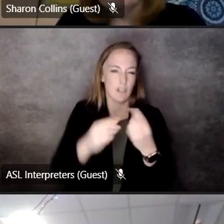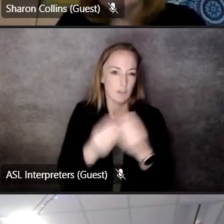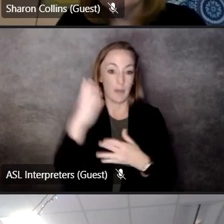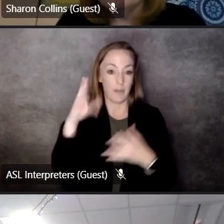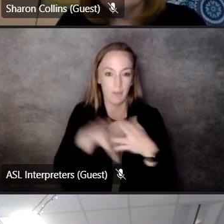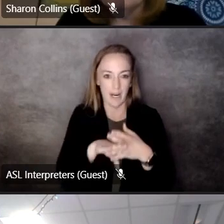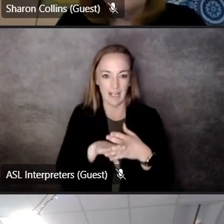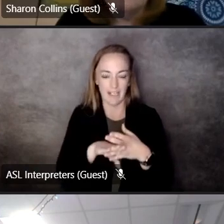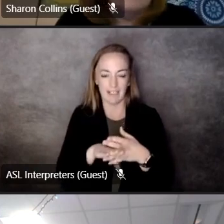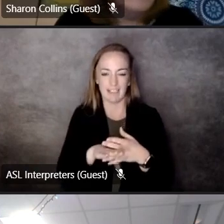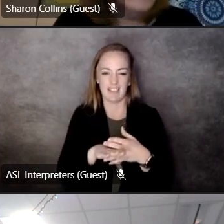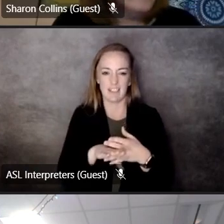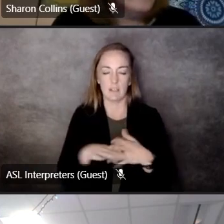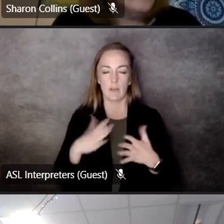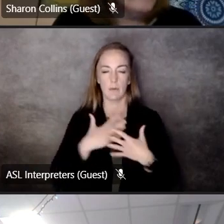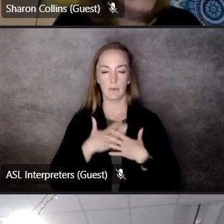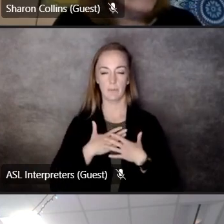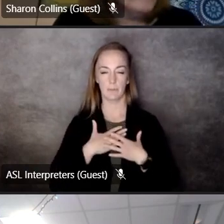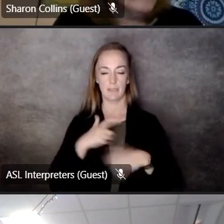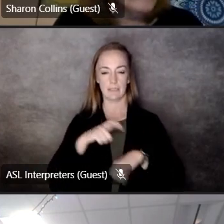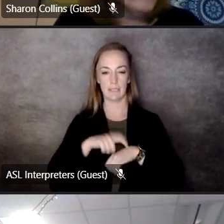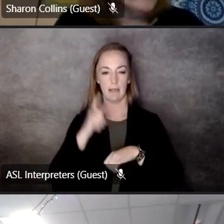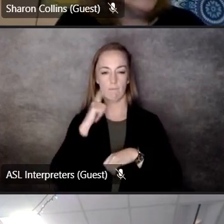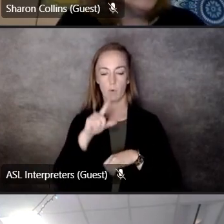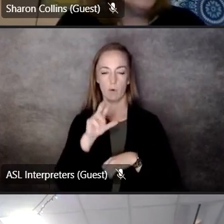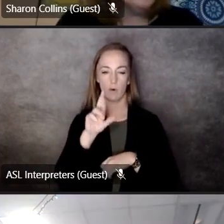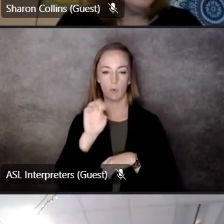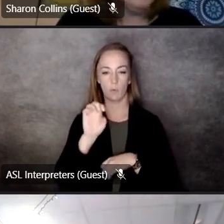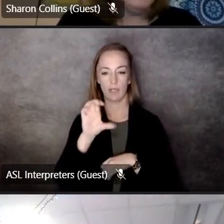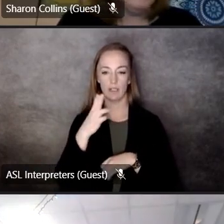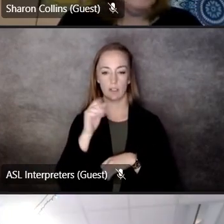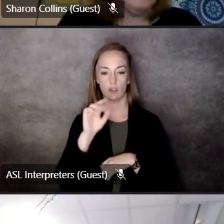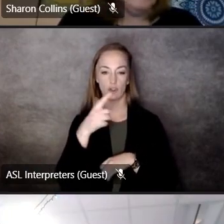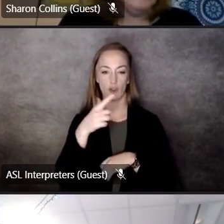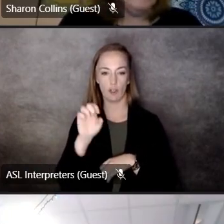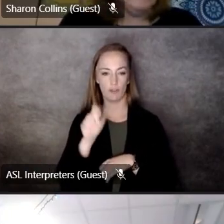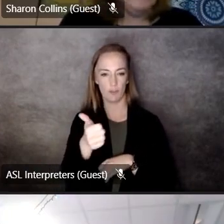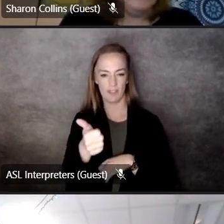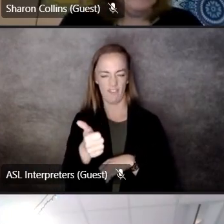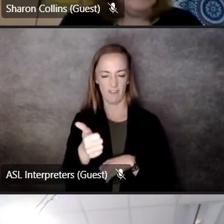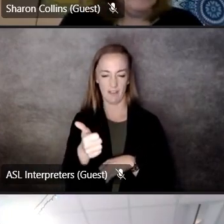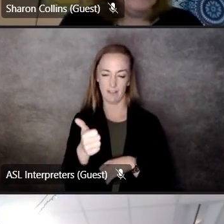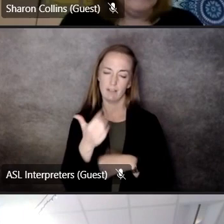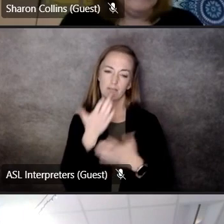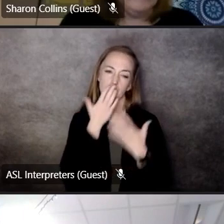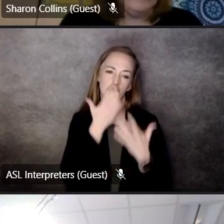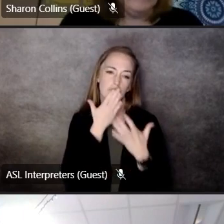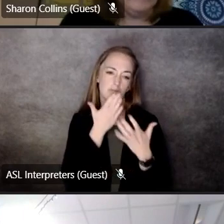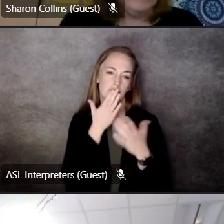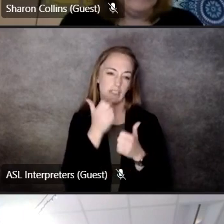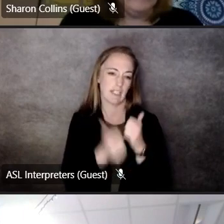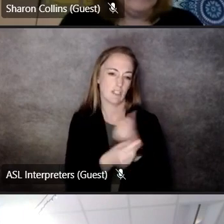yourselves. But just a world of gratitude to each and every one of you, and the opportunity to just be